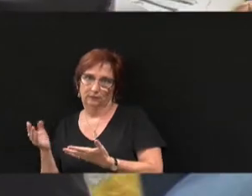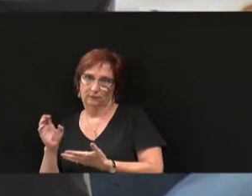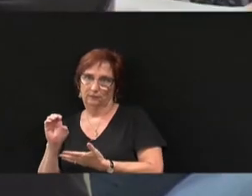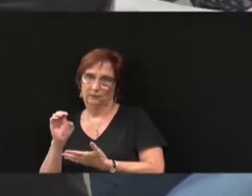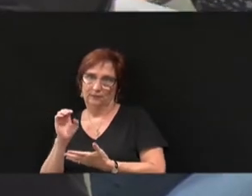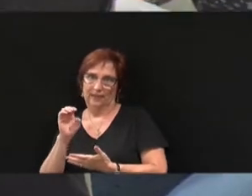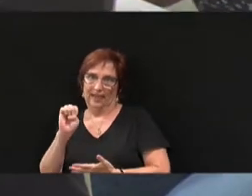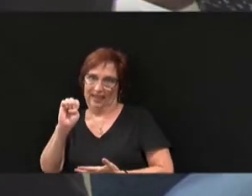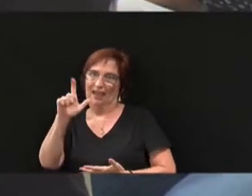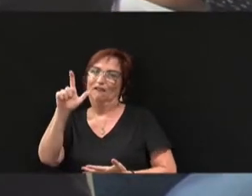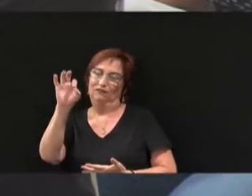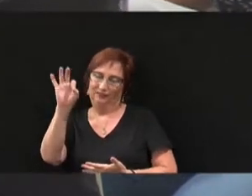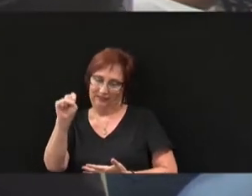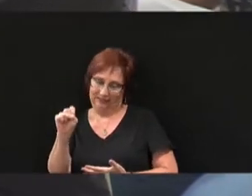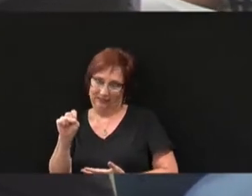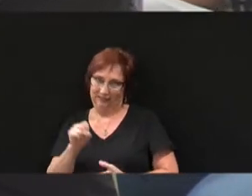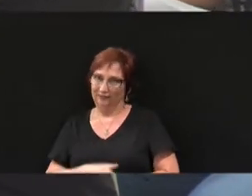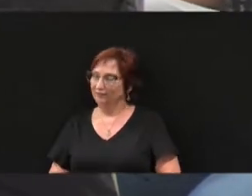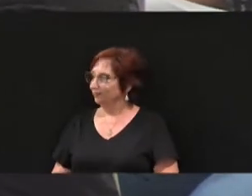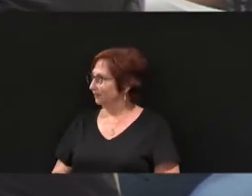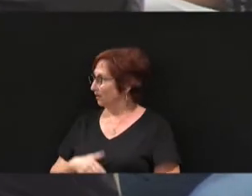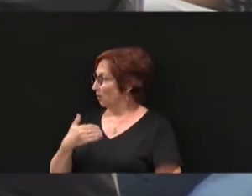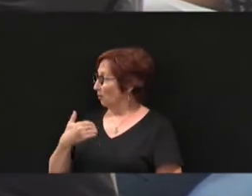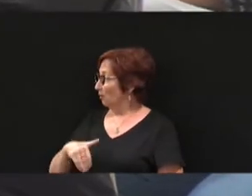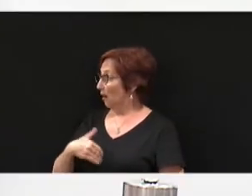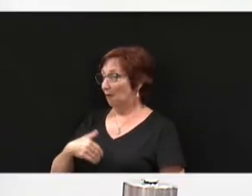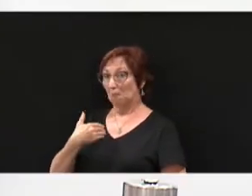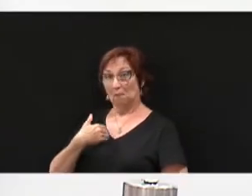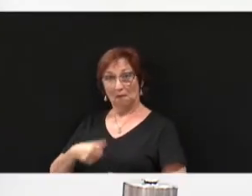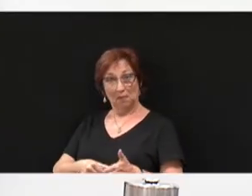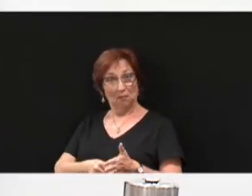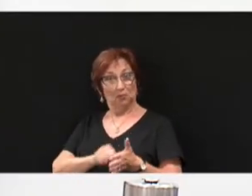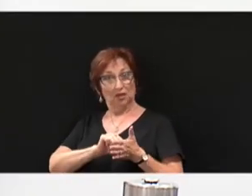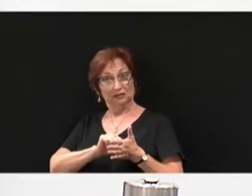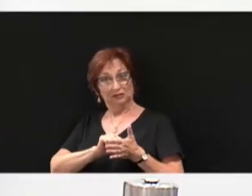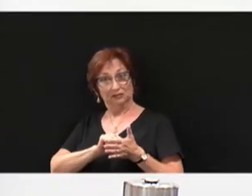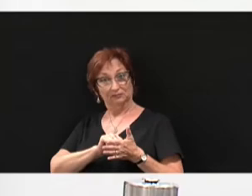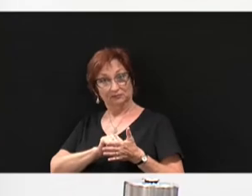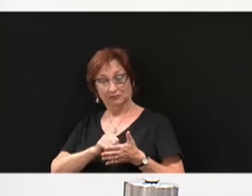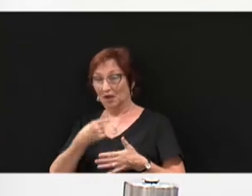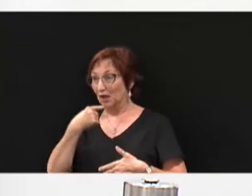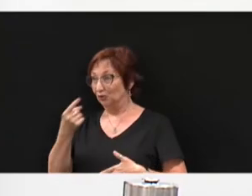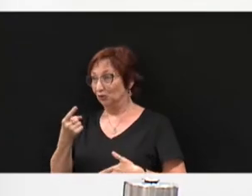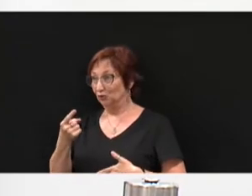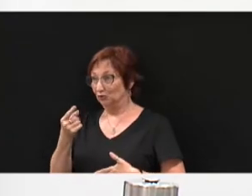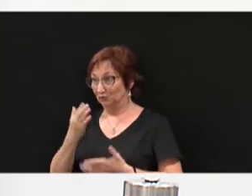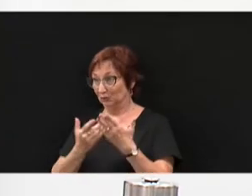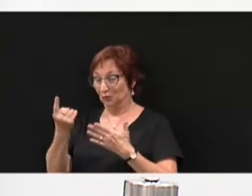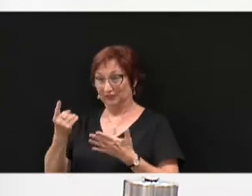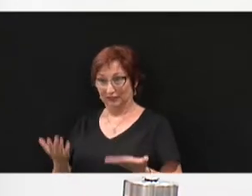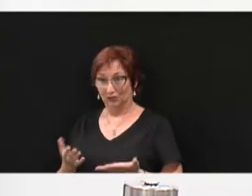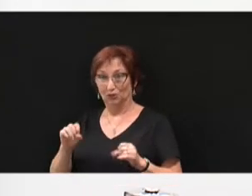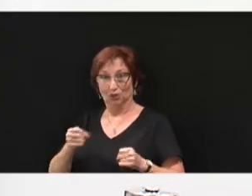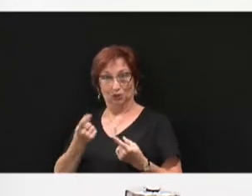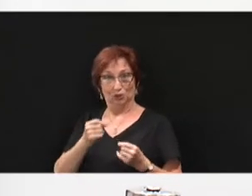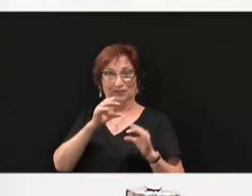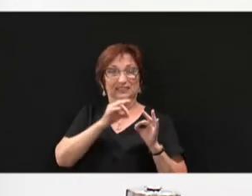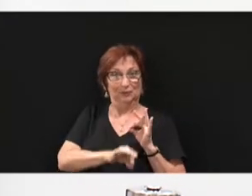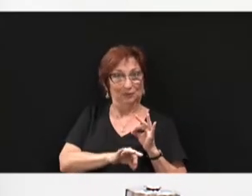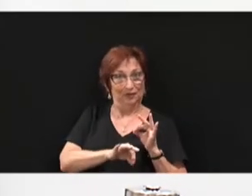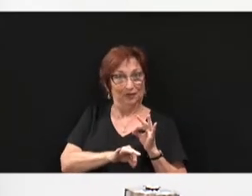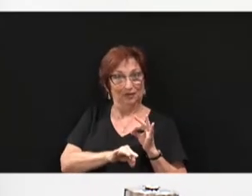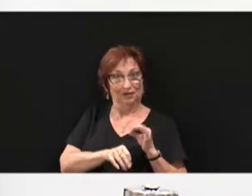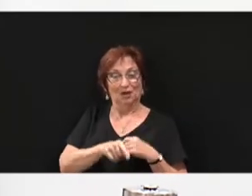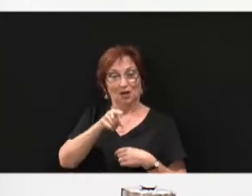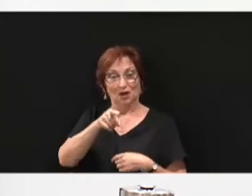Whoa, I am impressed. I told you there would be someone here who could do it very simply. And she was the first one